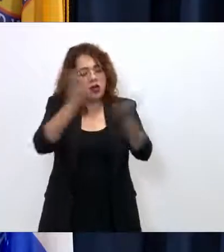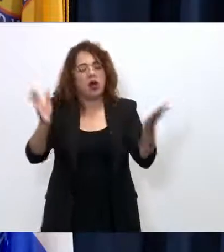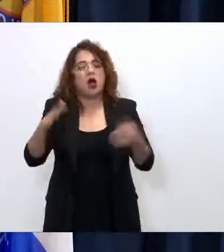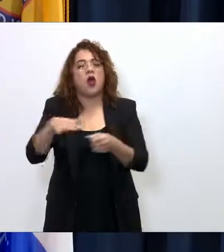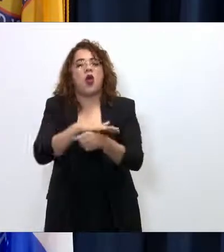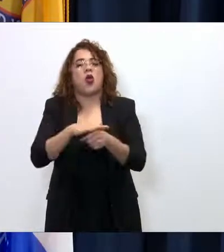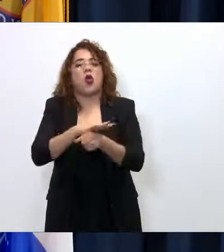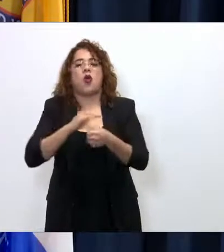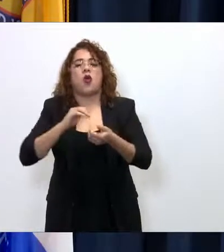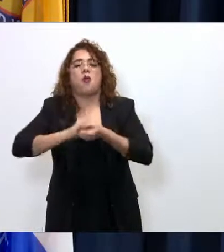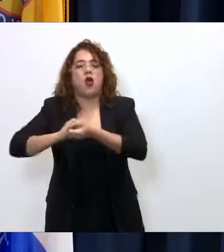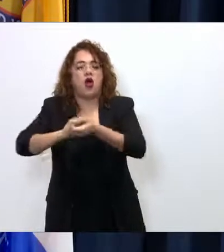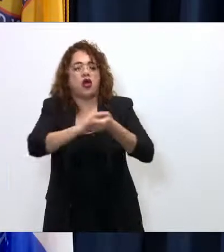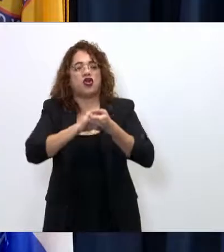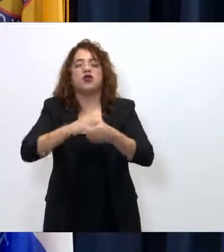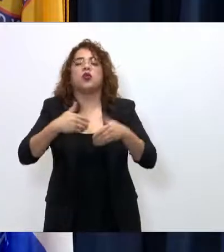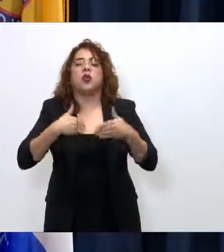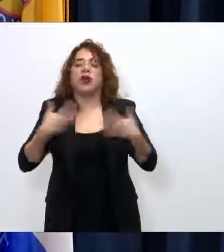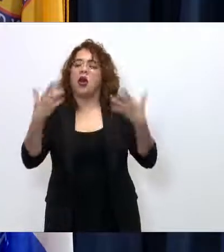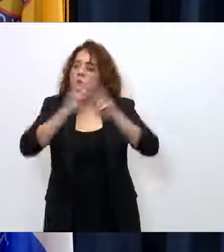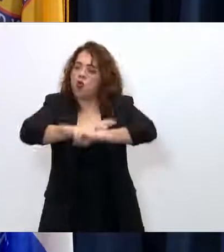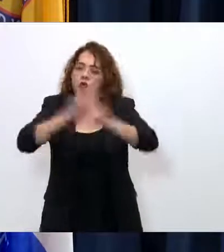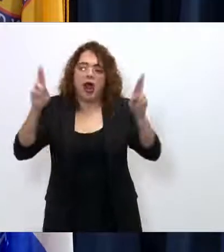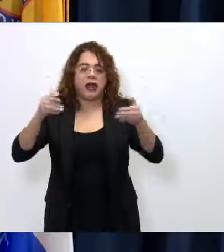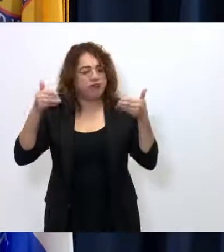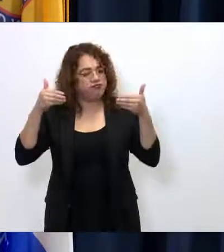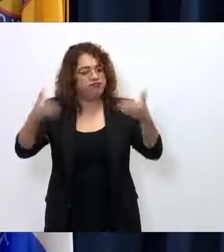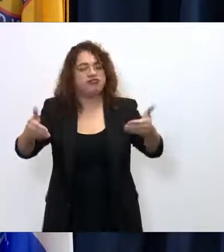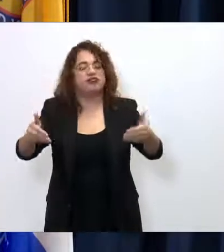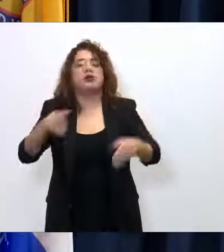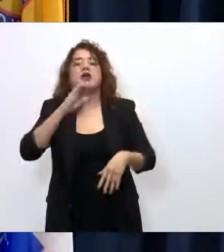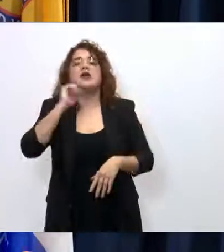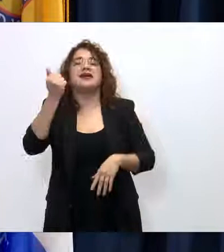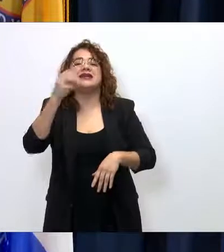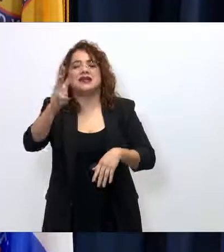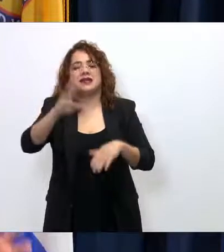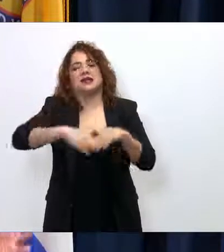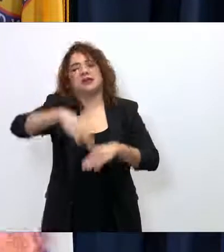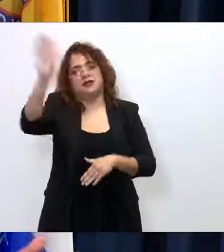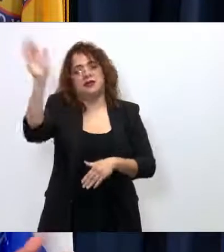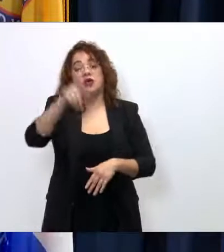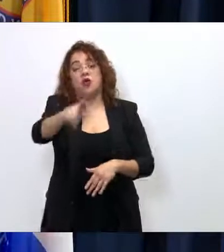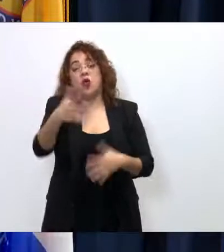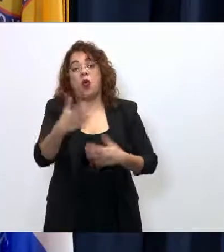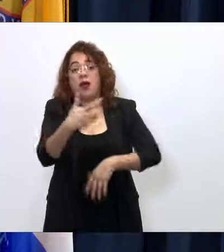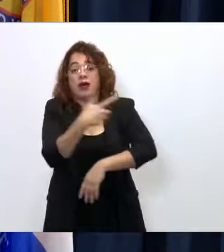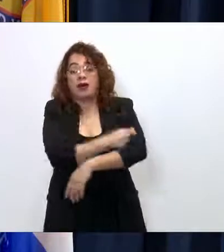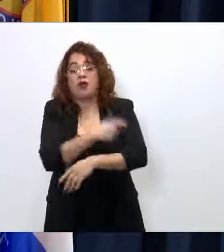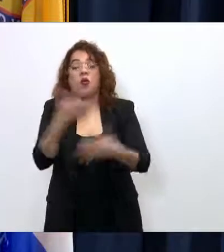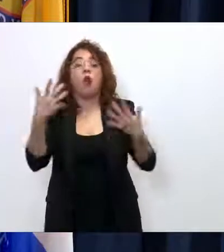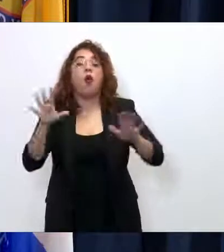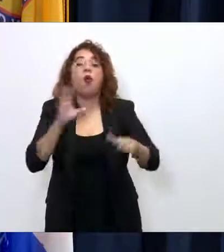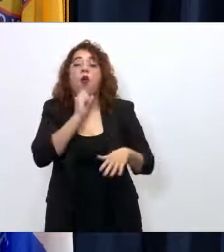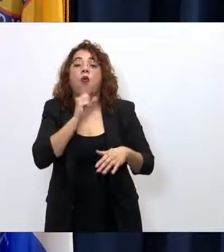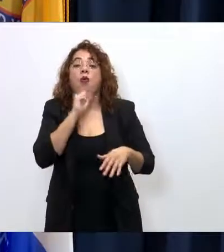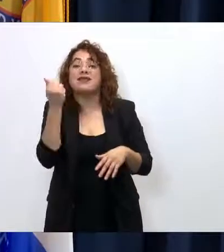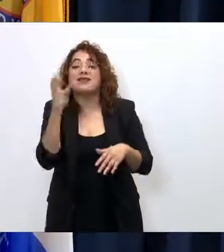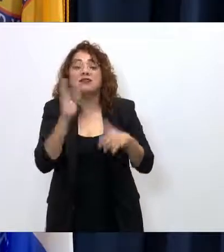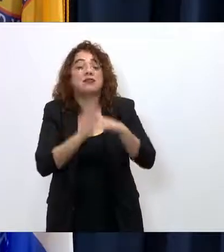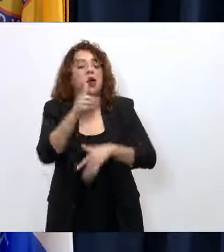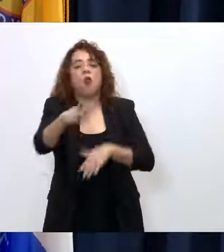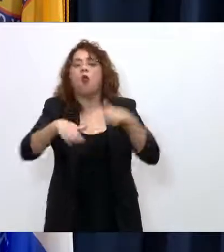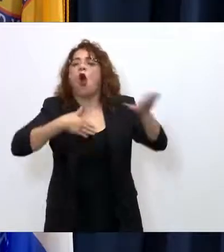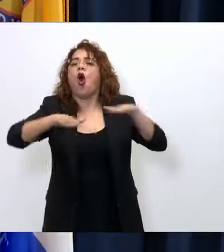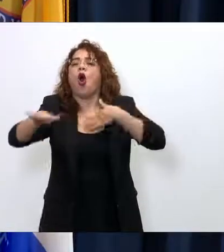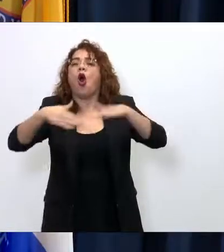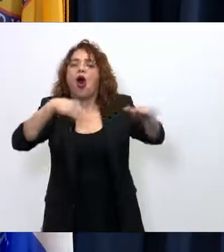this change as well. So please, if you are a Long Beach resident and you want to get vaccinated and you're over 16 years old, you can walk to the